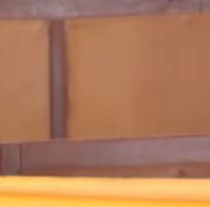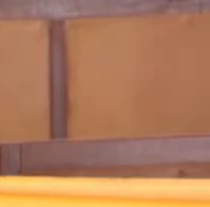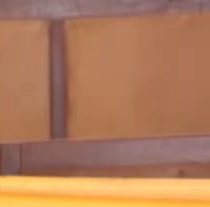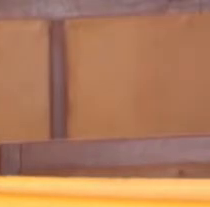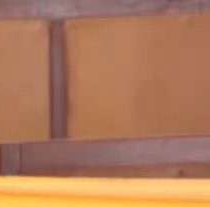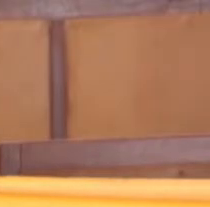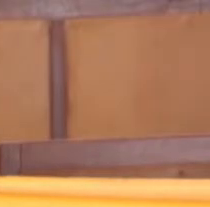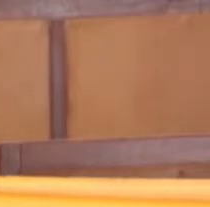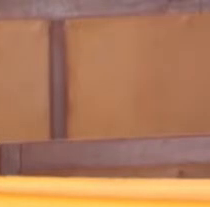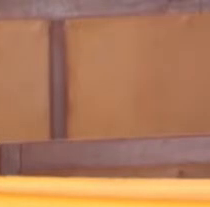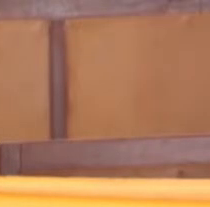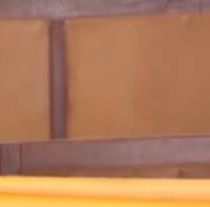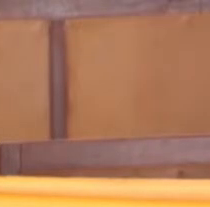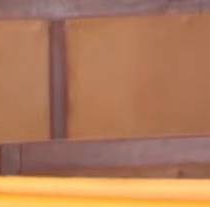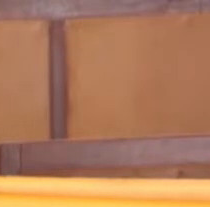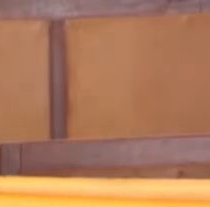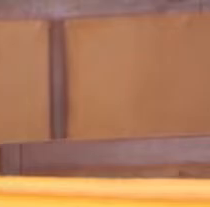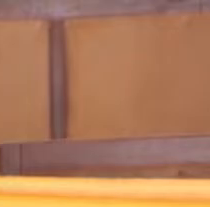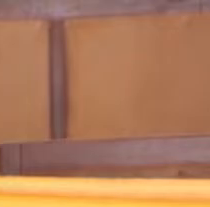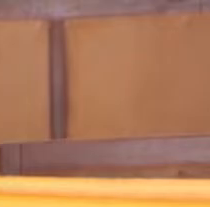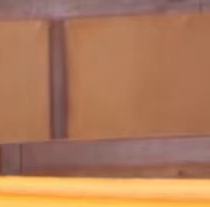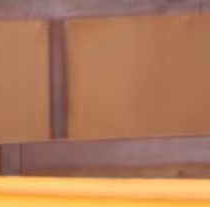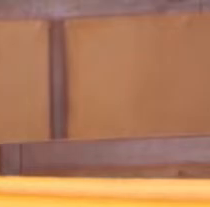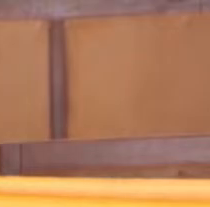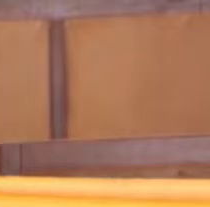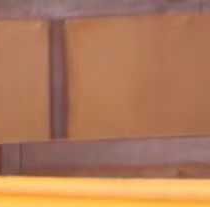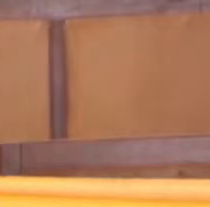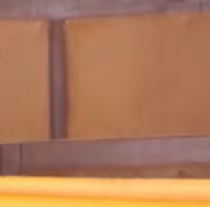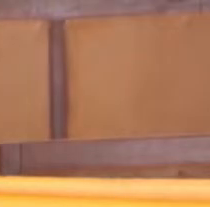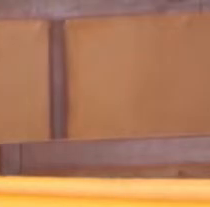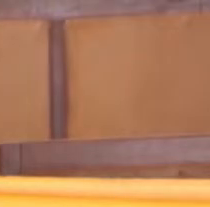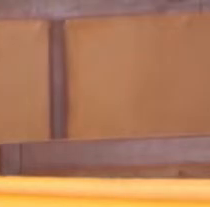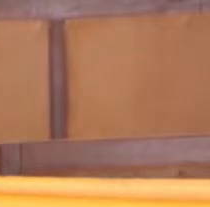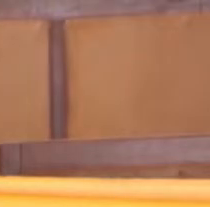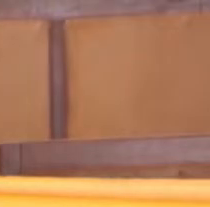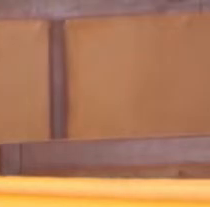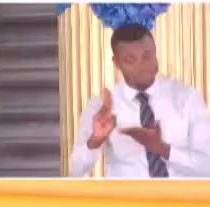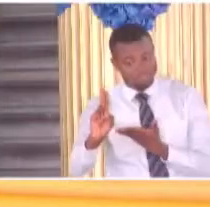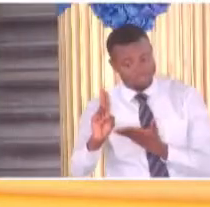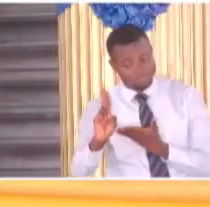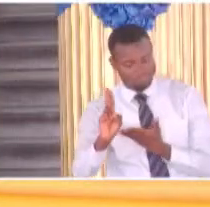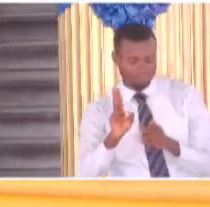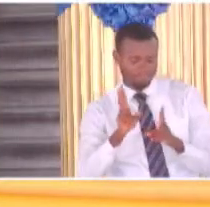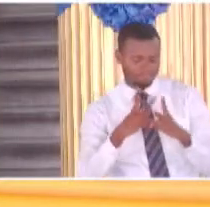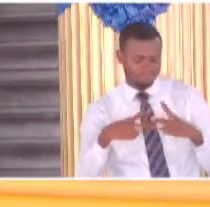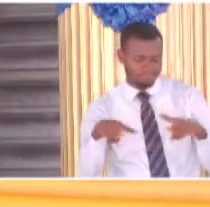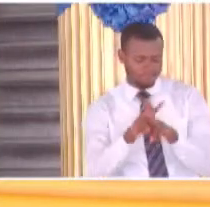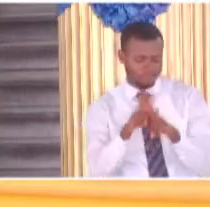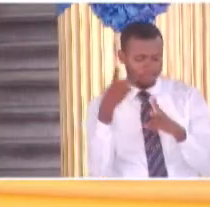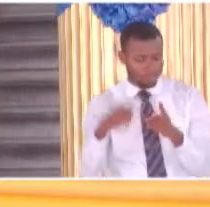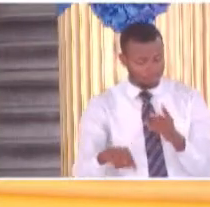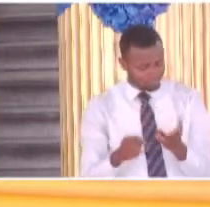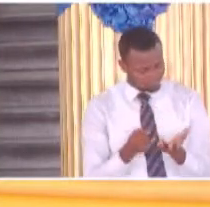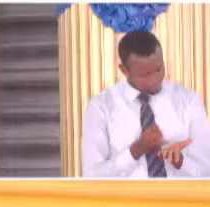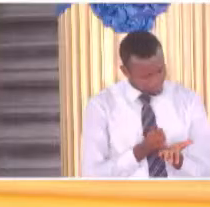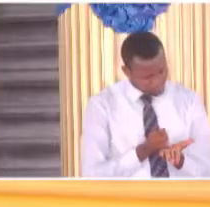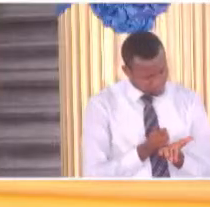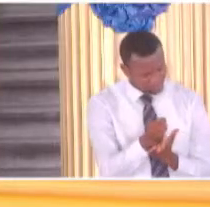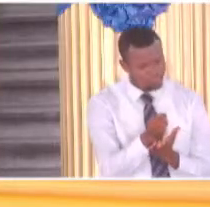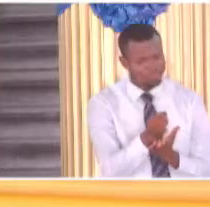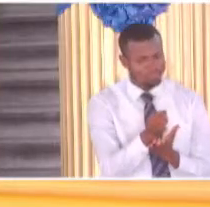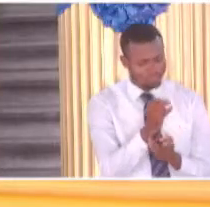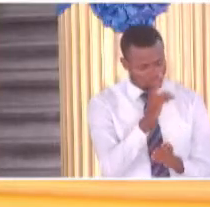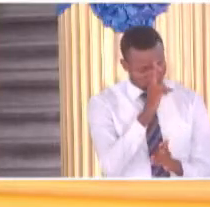endeavors and urge you to be guided by the university's core values of integrity,